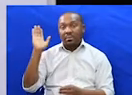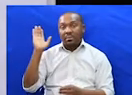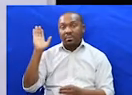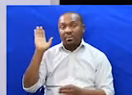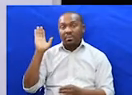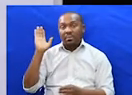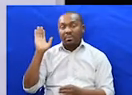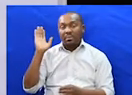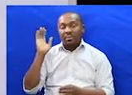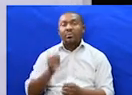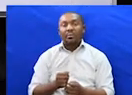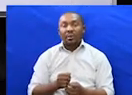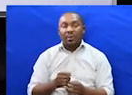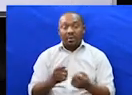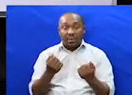called what?